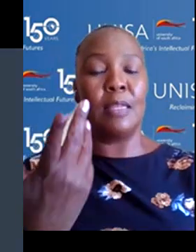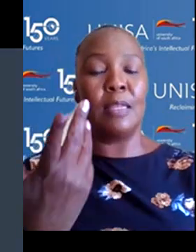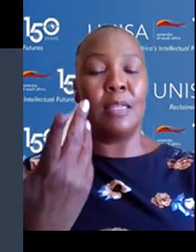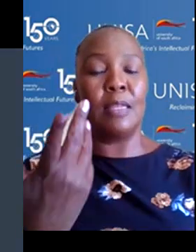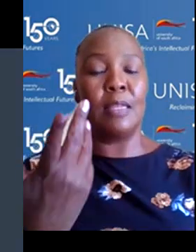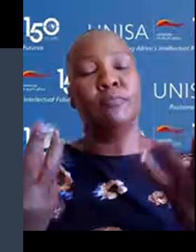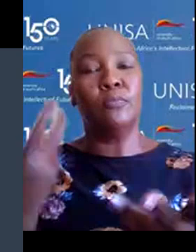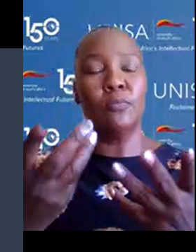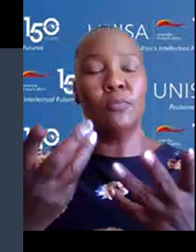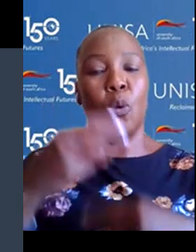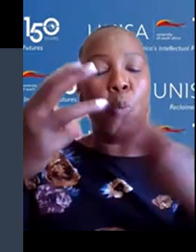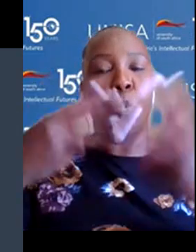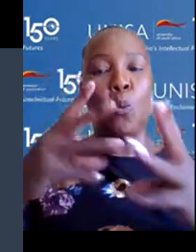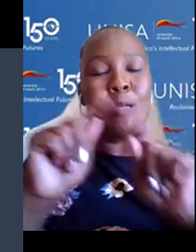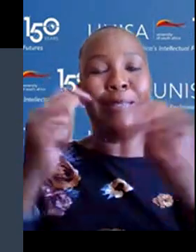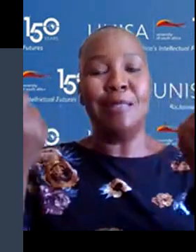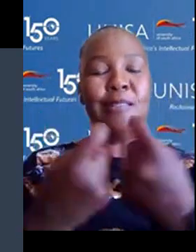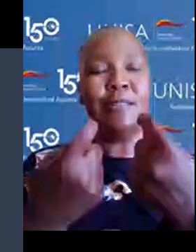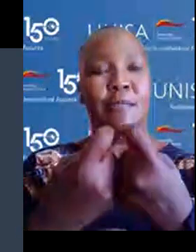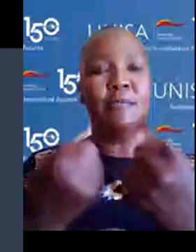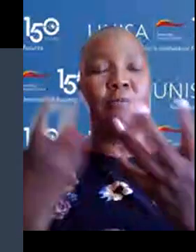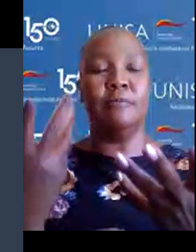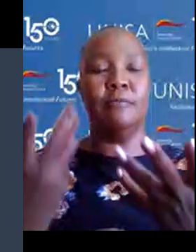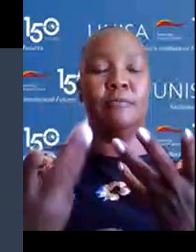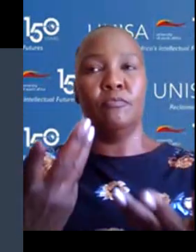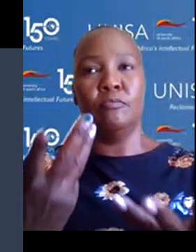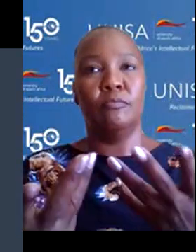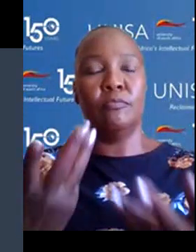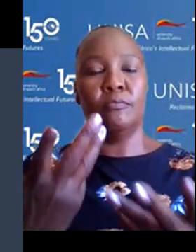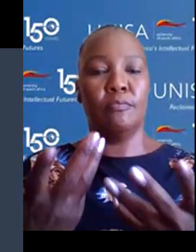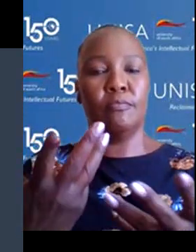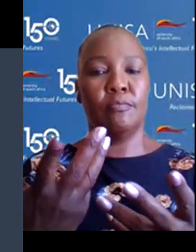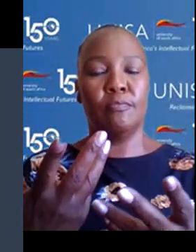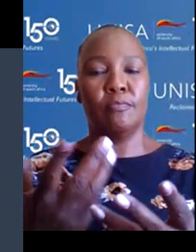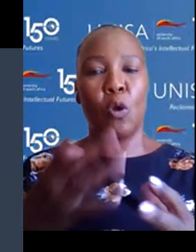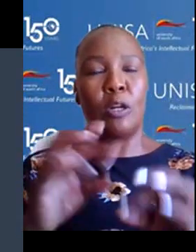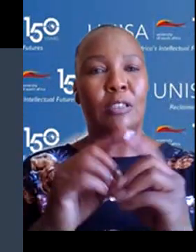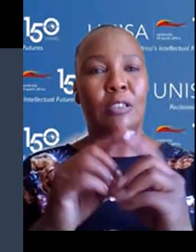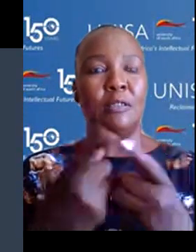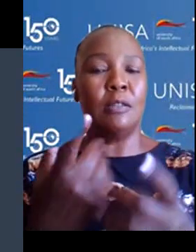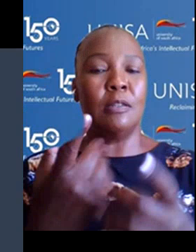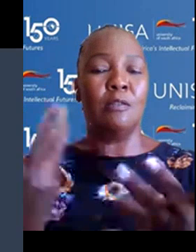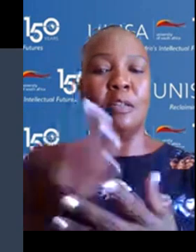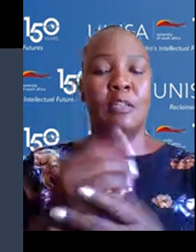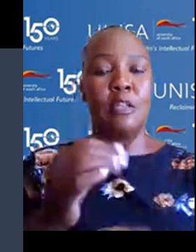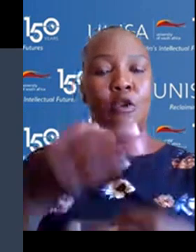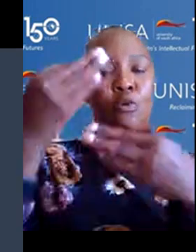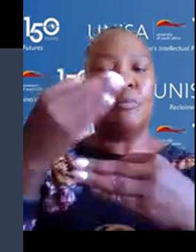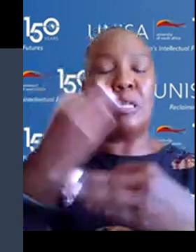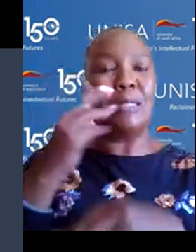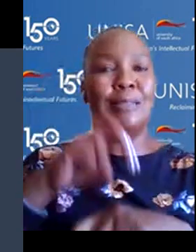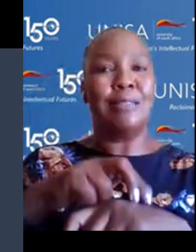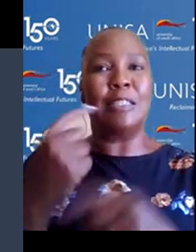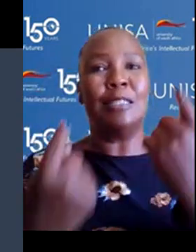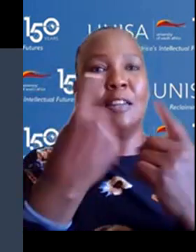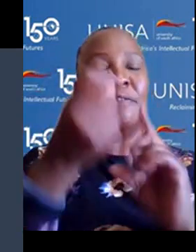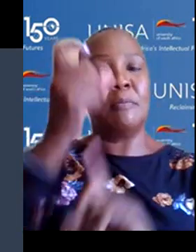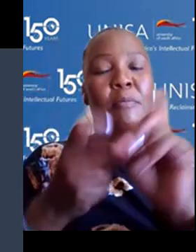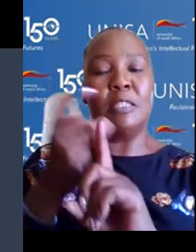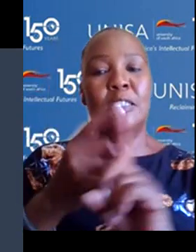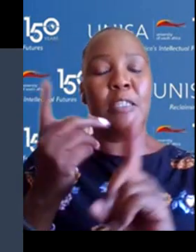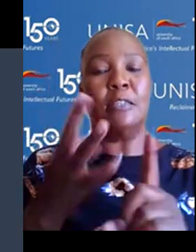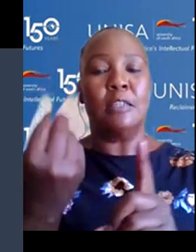when you're working in teams or in a unit, there's a document and it requires everyone's input and everybody